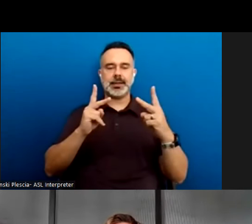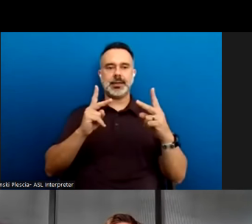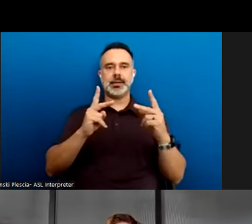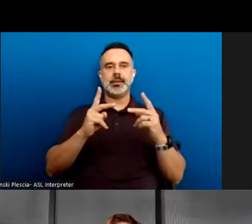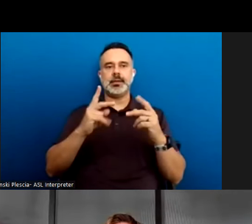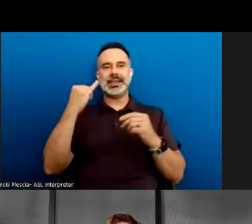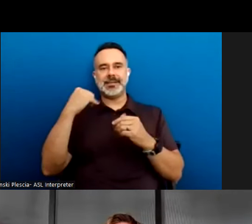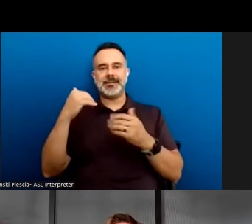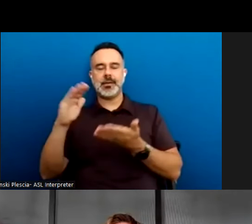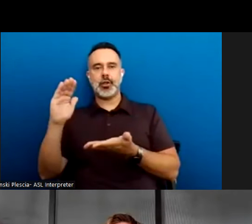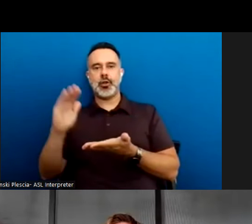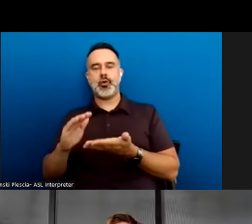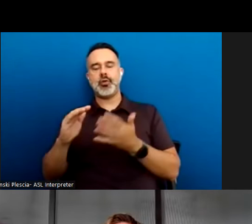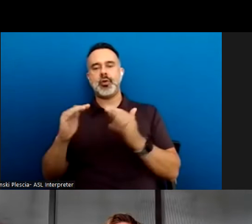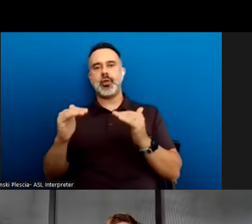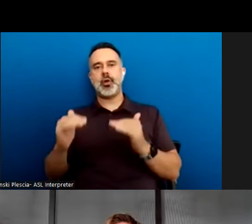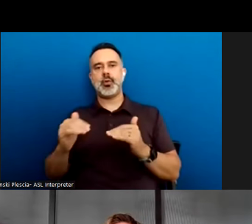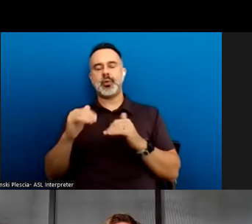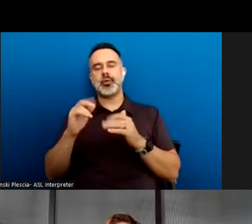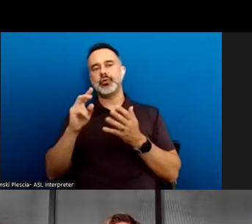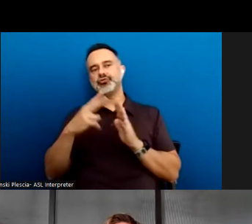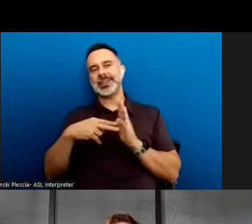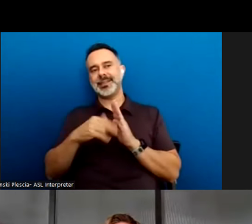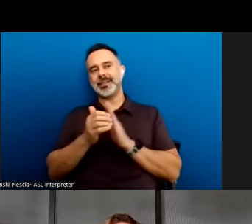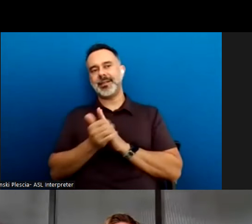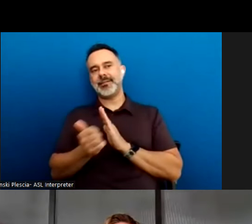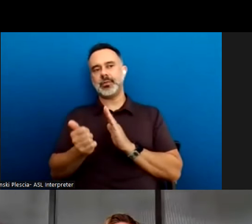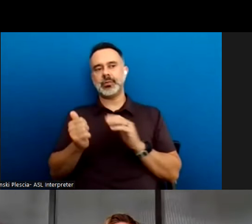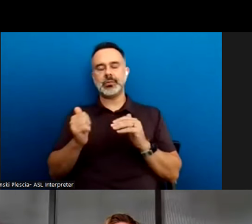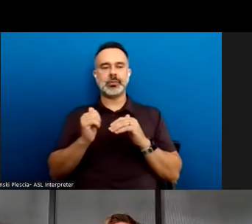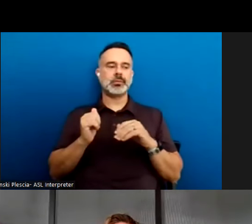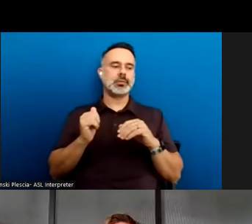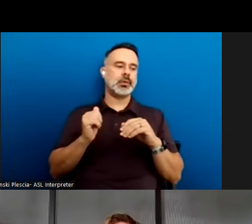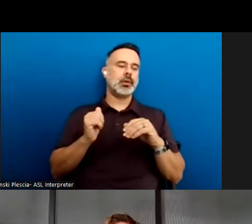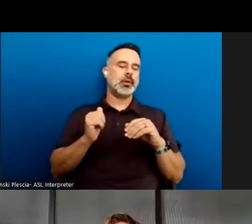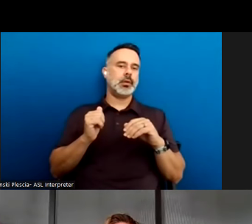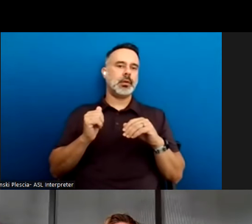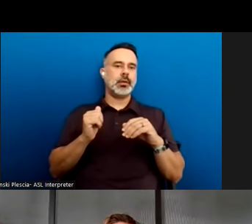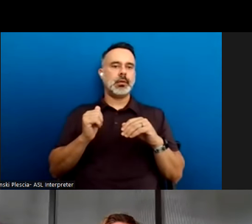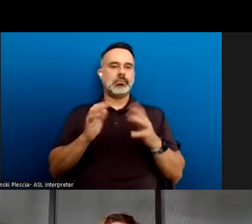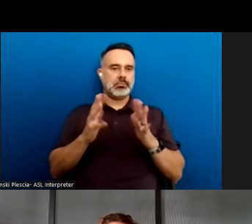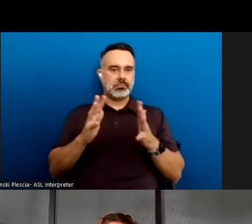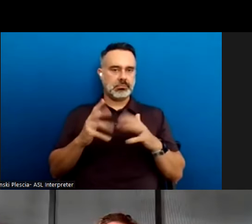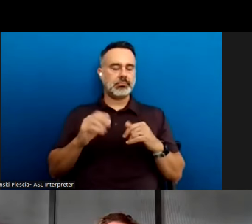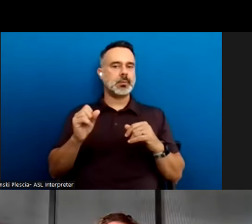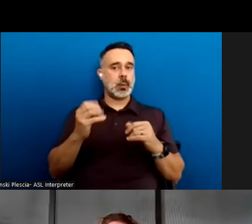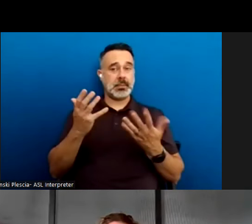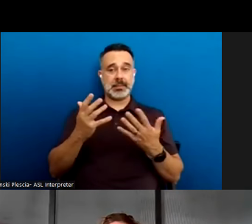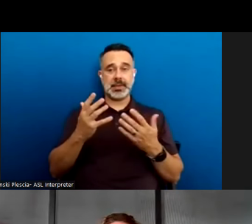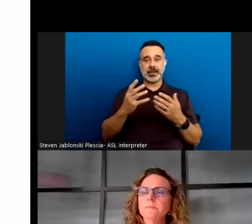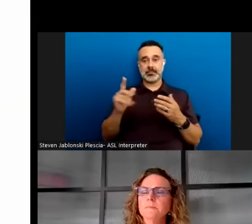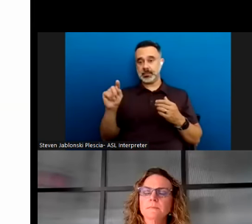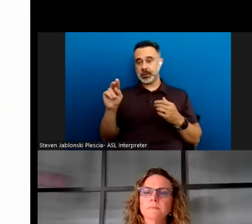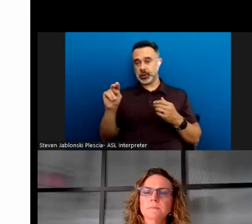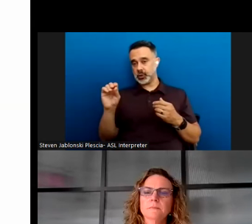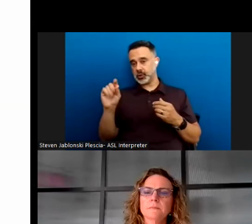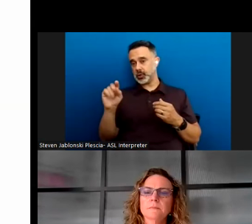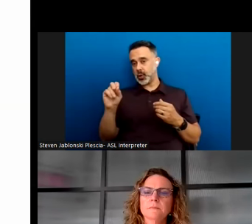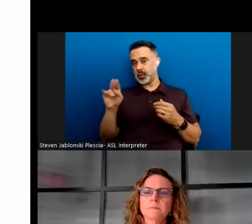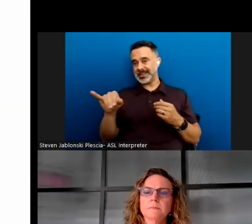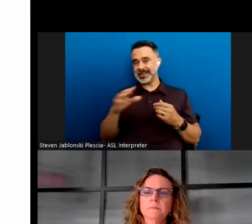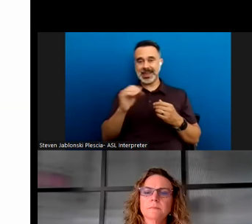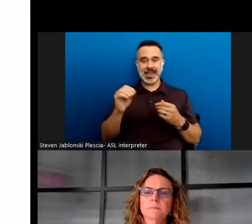both adapted the guided group discovery materials. So maybe if both Tony and Wendy can